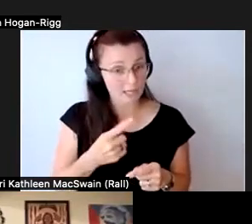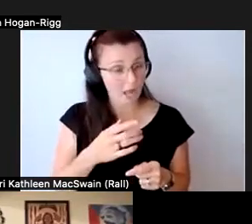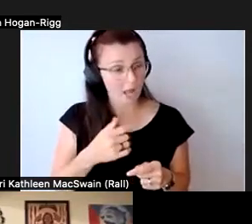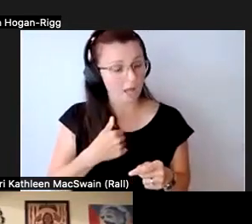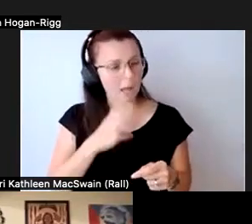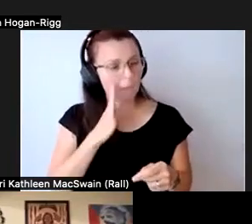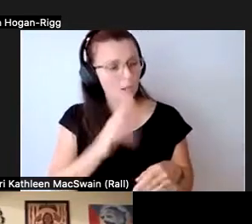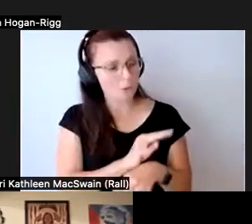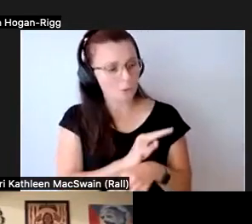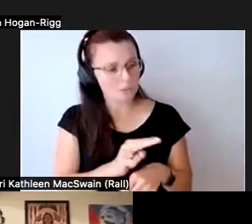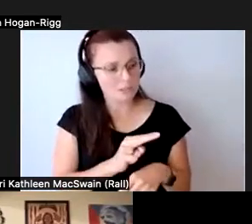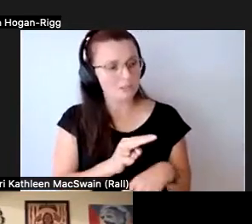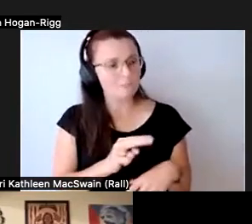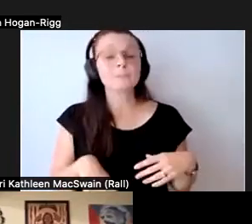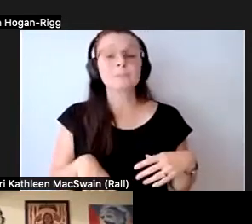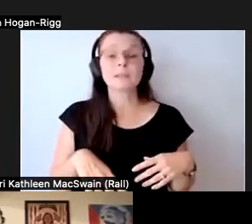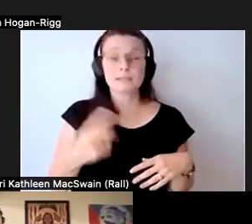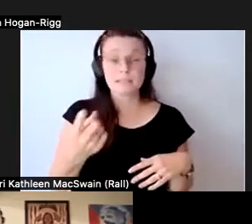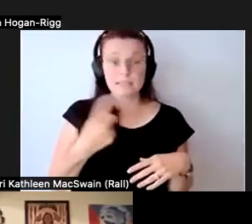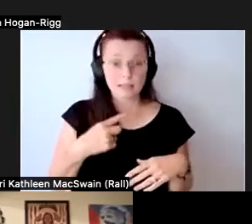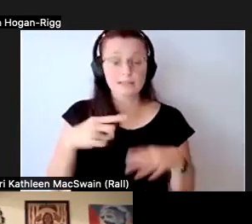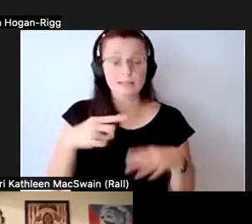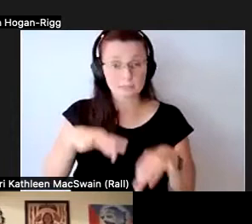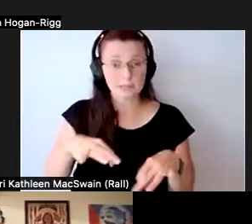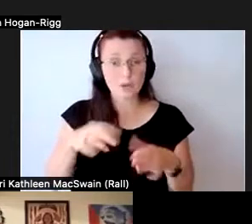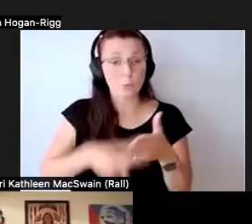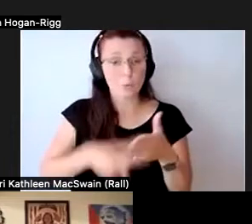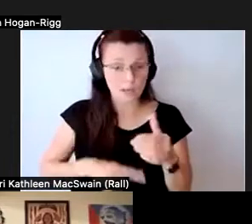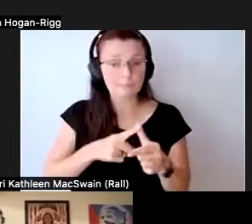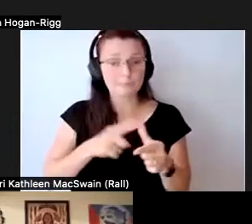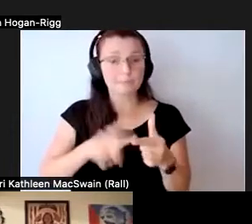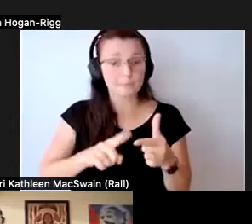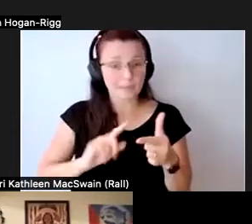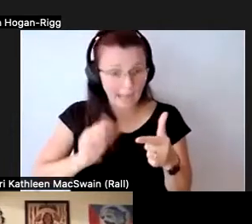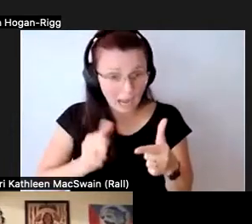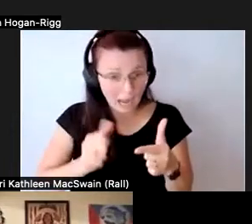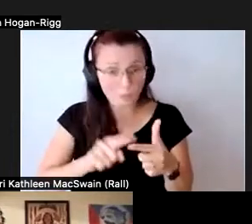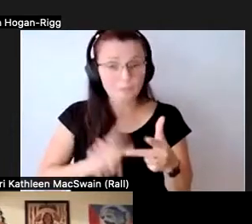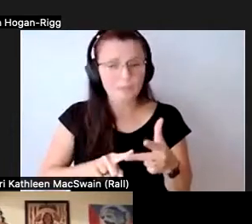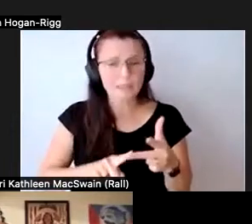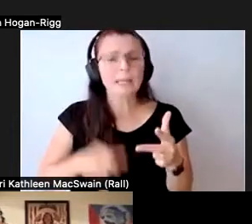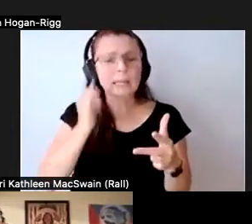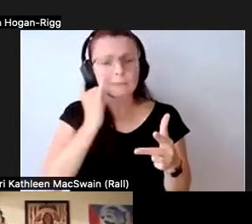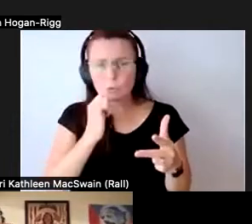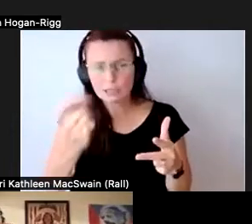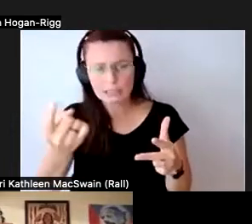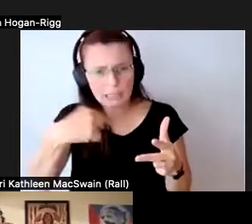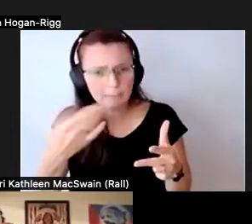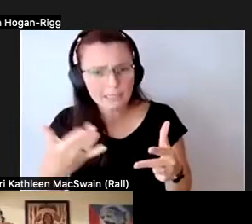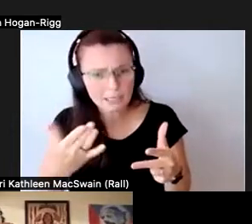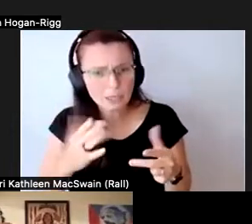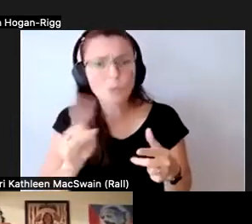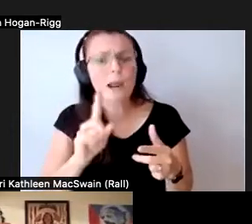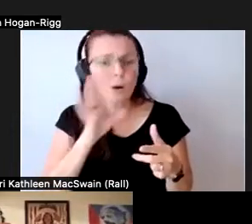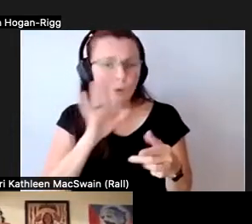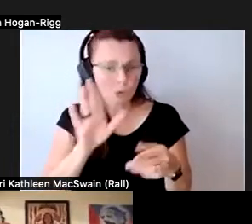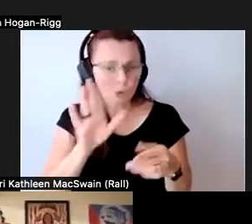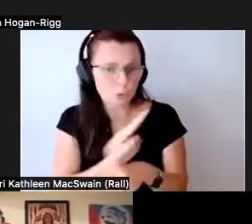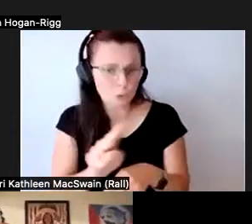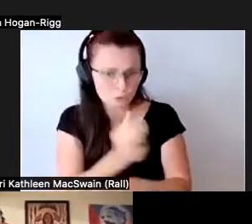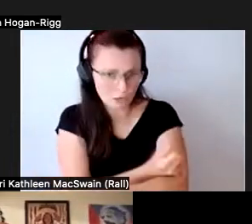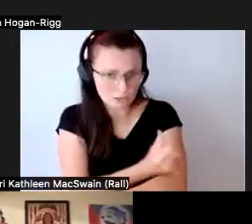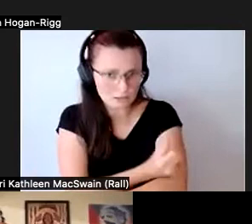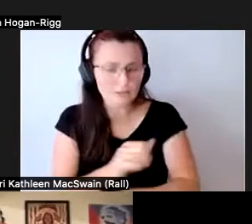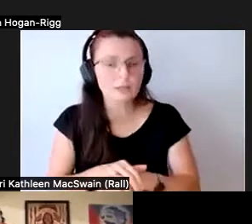us what you're going to use, how you're going to use it. And we ask questions like, if you weren't here, where would you be using? Very important, because we find out